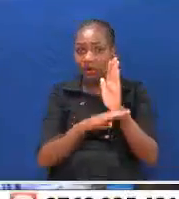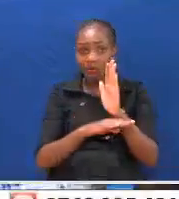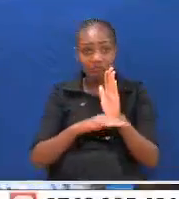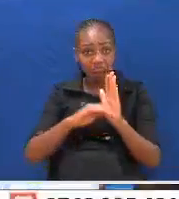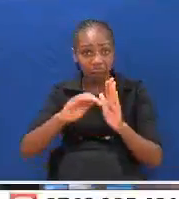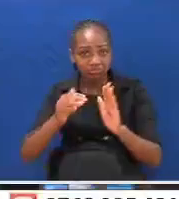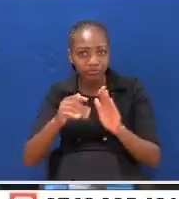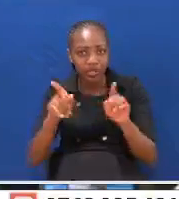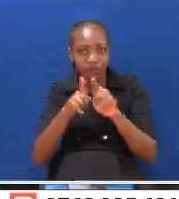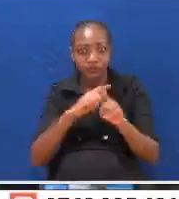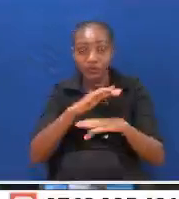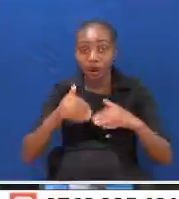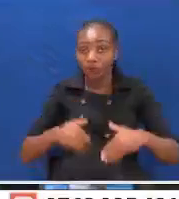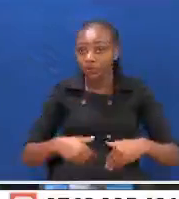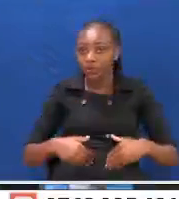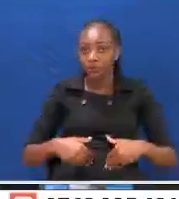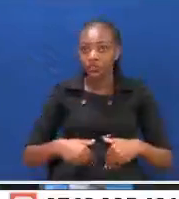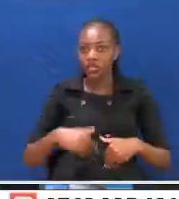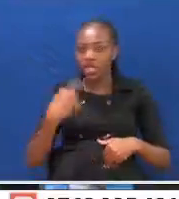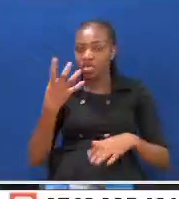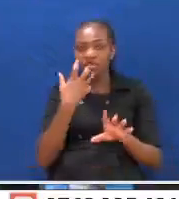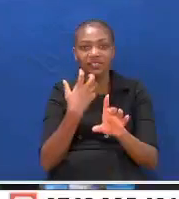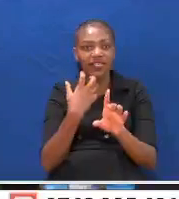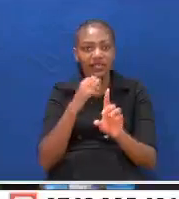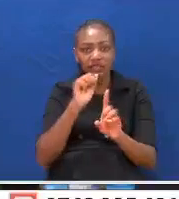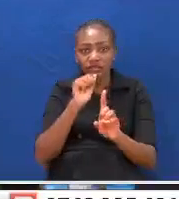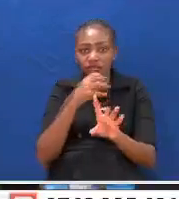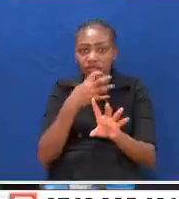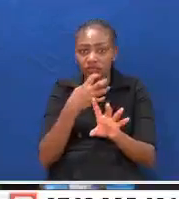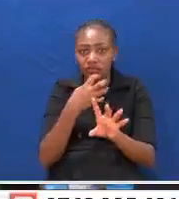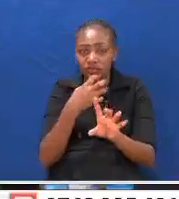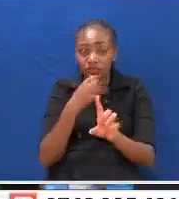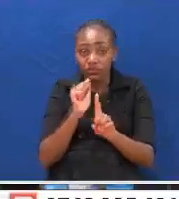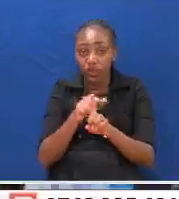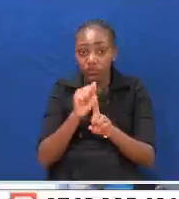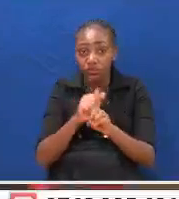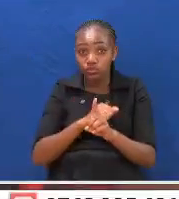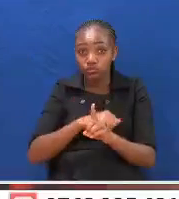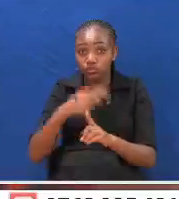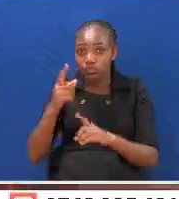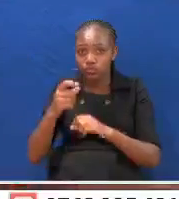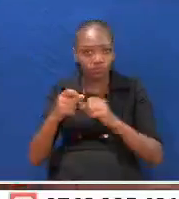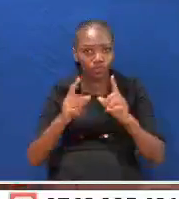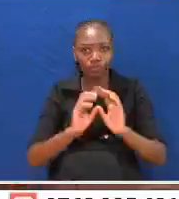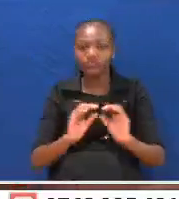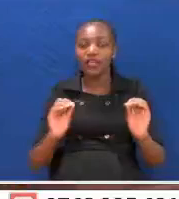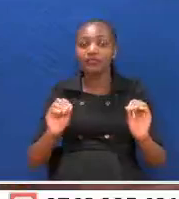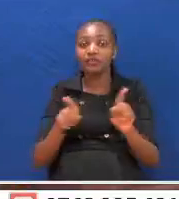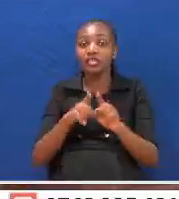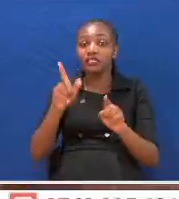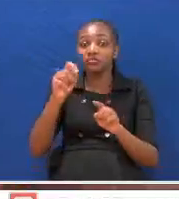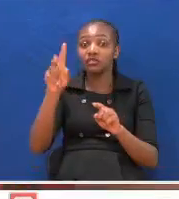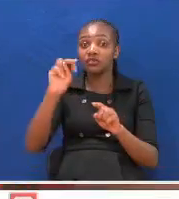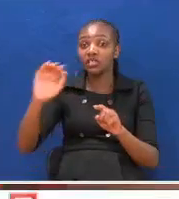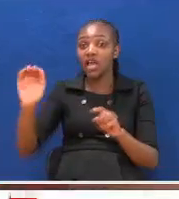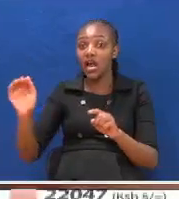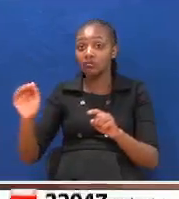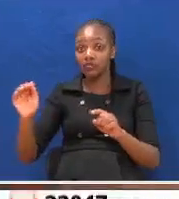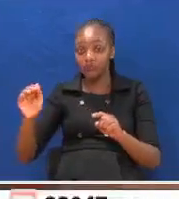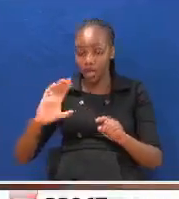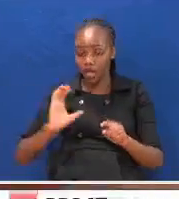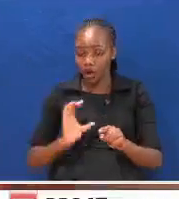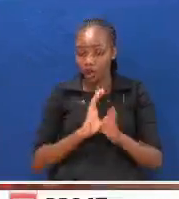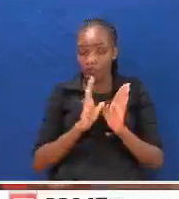Murang'a, these are not stones to be thrown in the political pendulum. Trans Nzoia County, County Commissioner